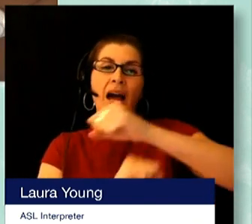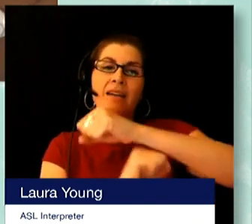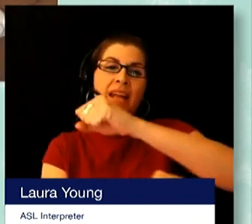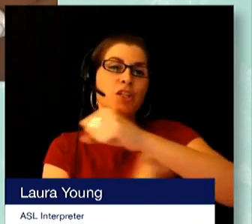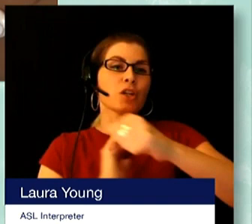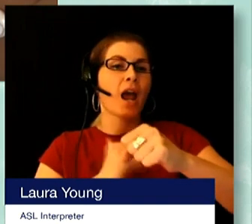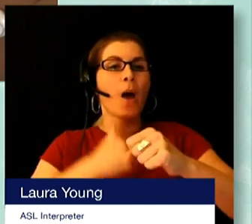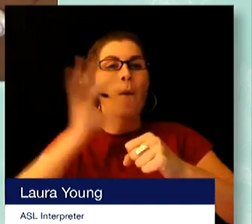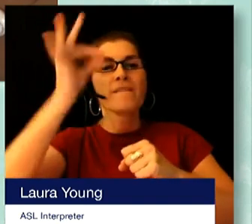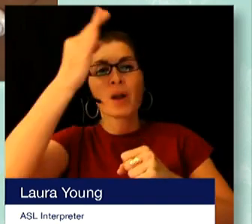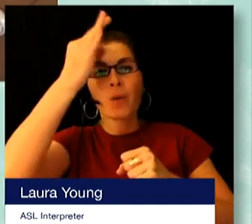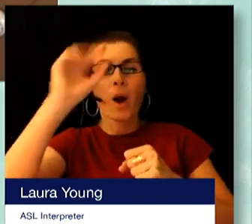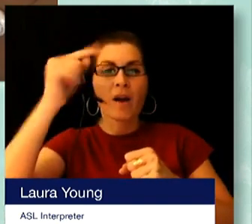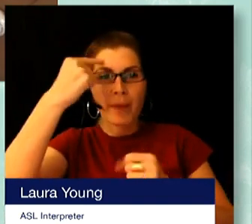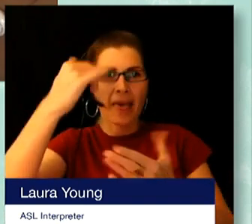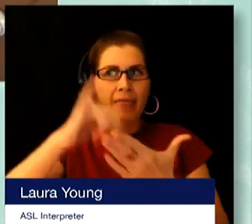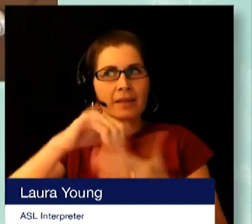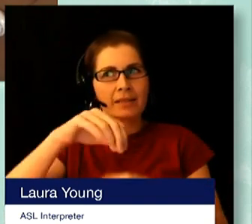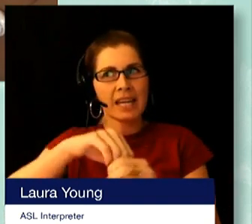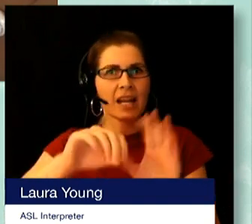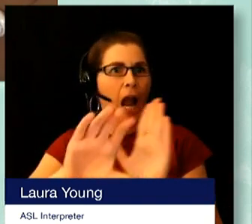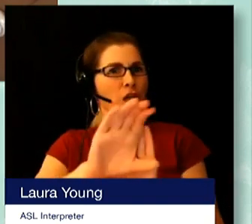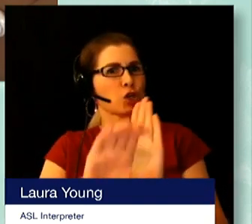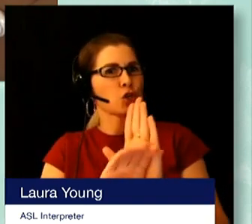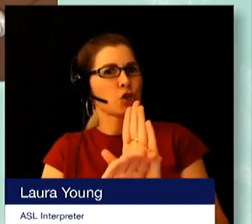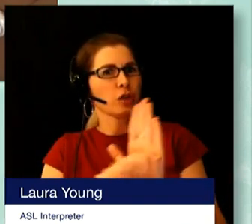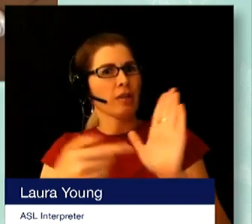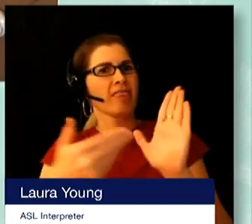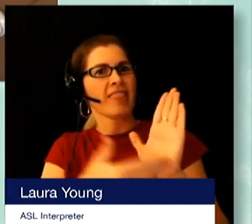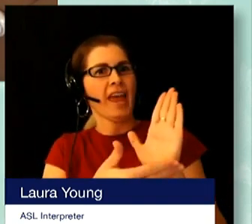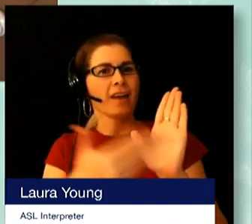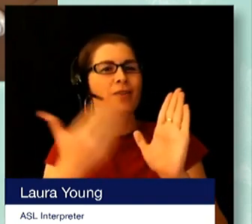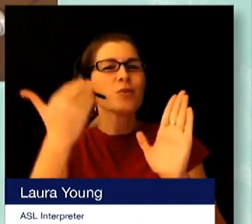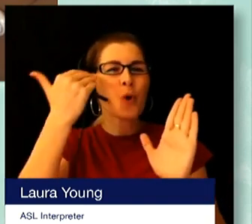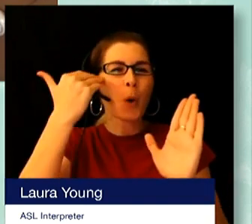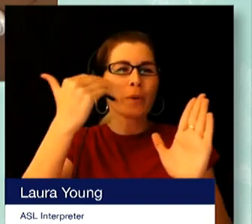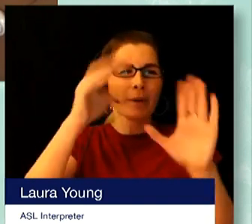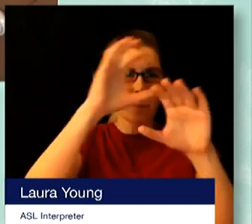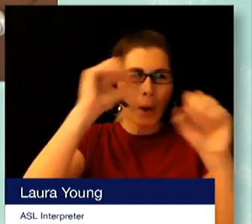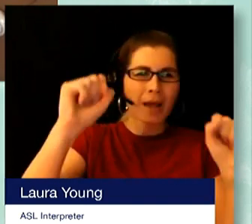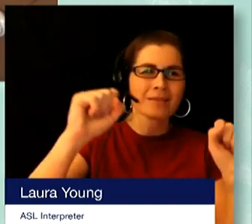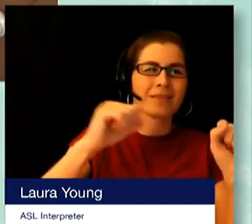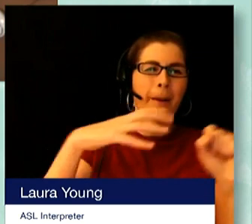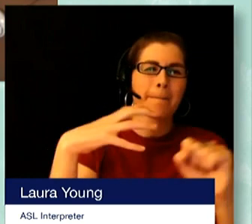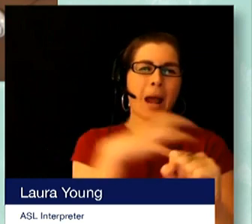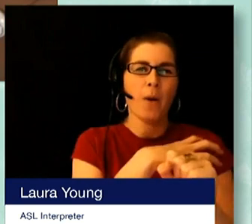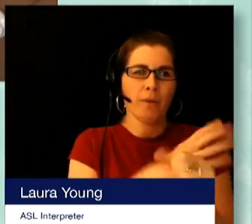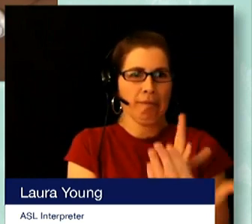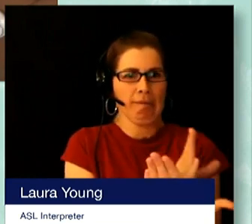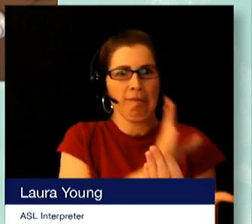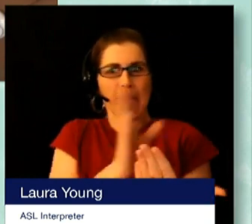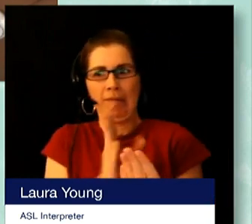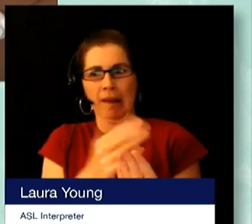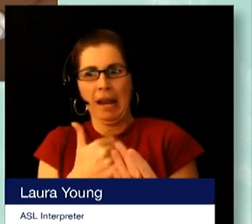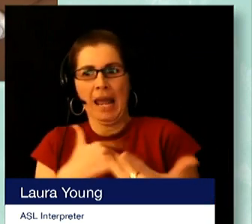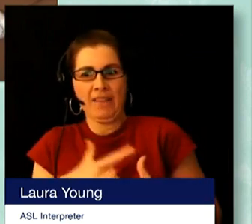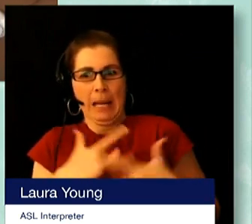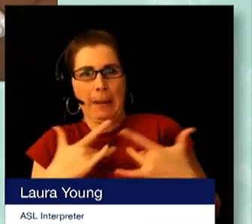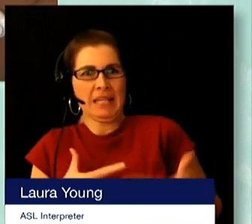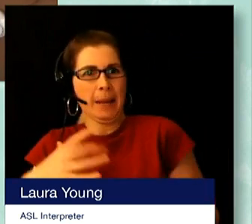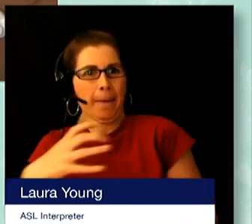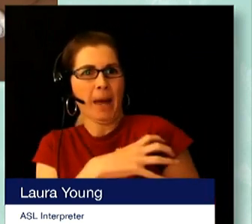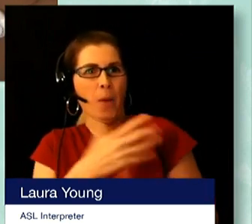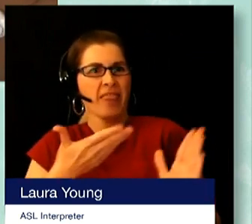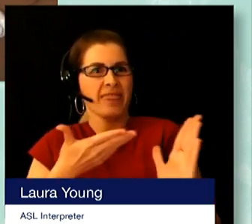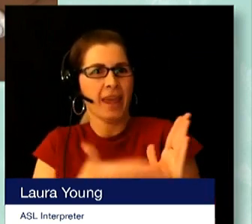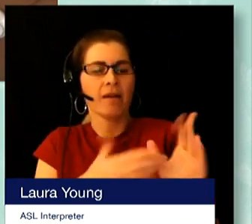in the Constitution. It's right next to the commander-in-chief powers for the president. That's how important they thought it was. And